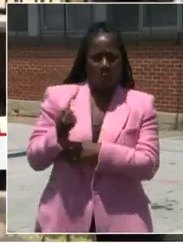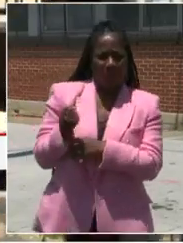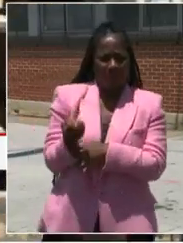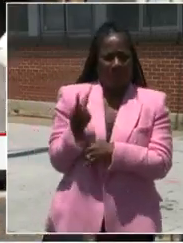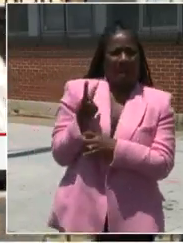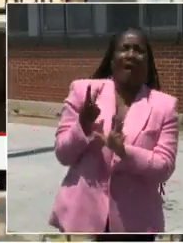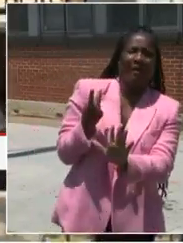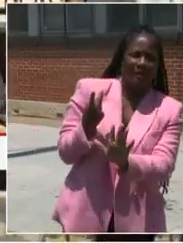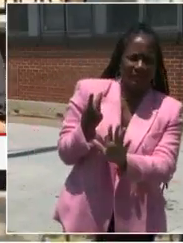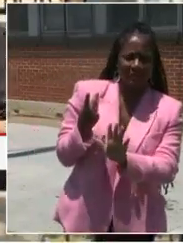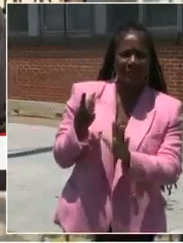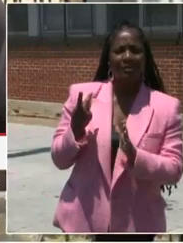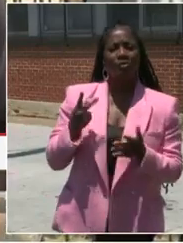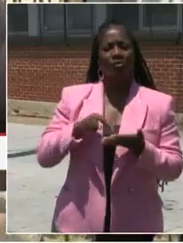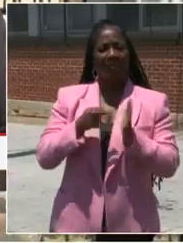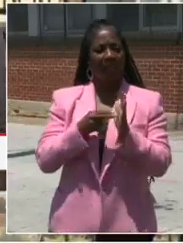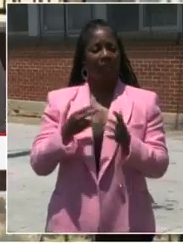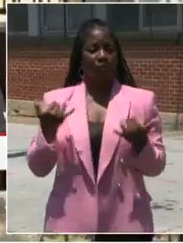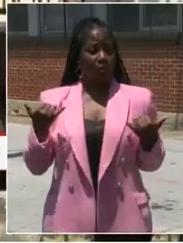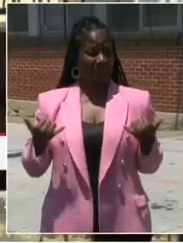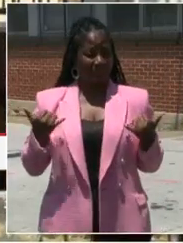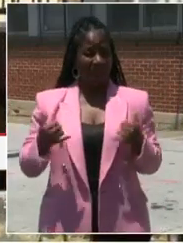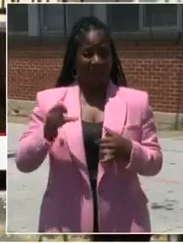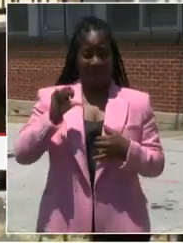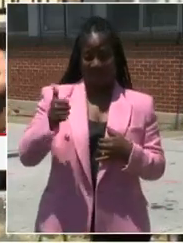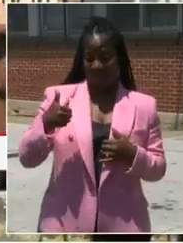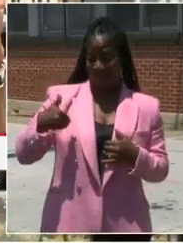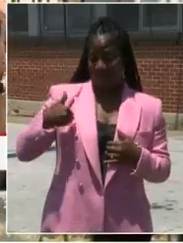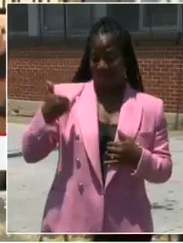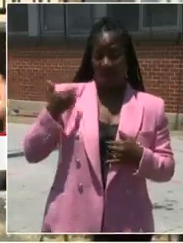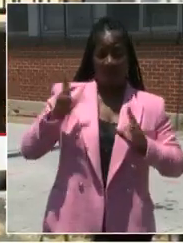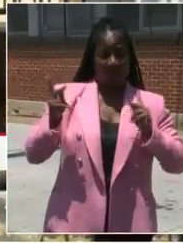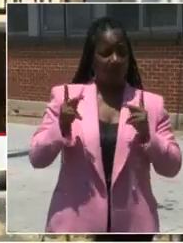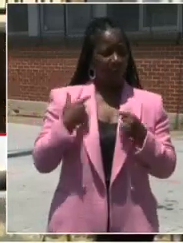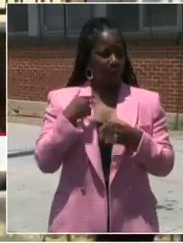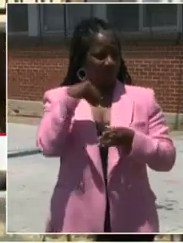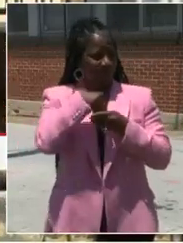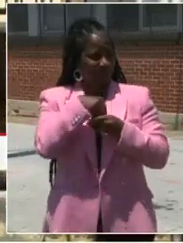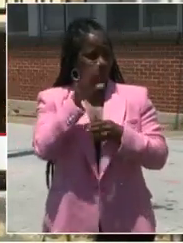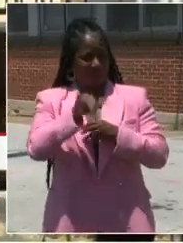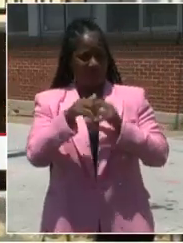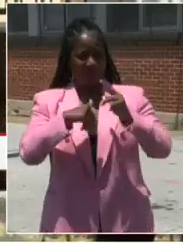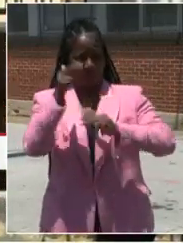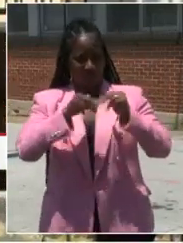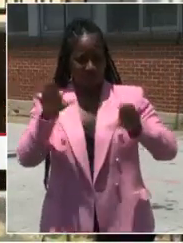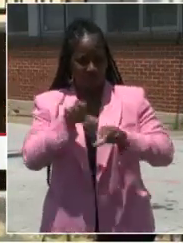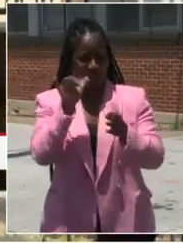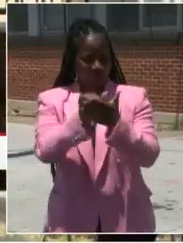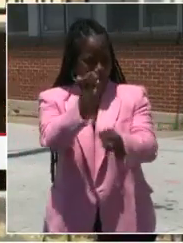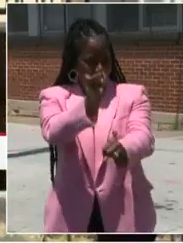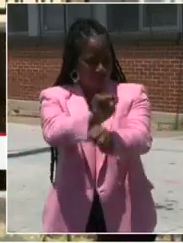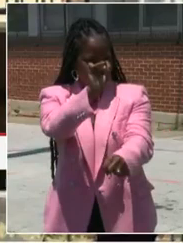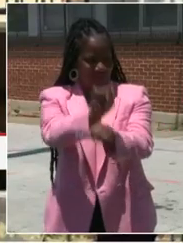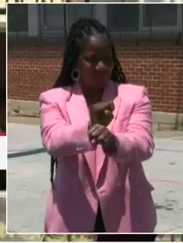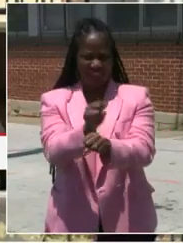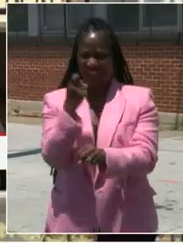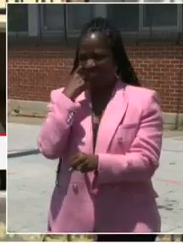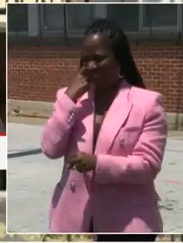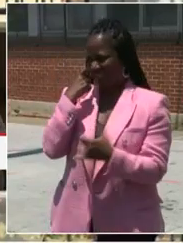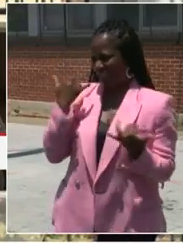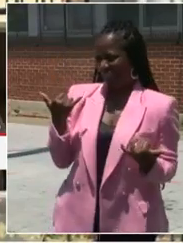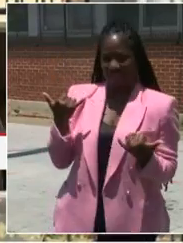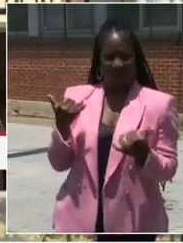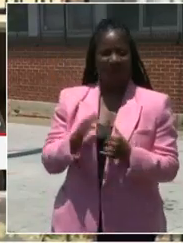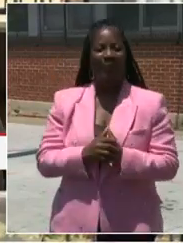today, 10 young individuals were inside that building doing that very work. And